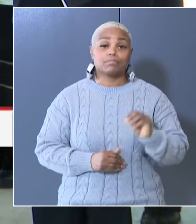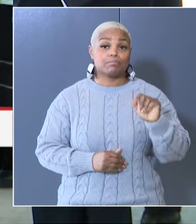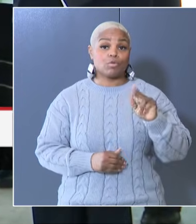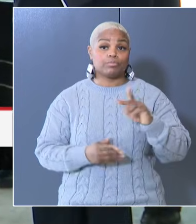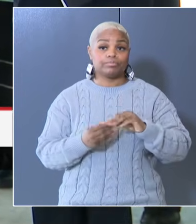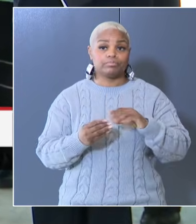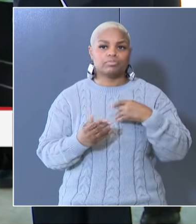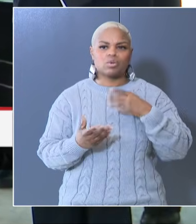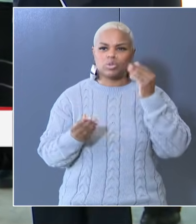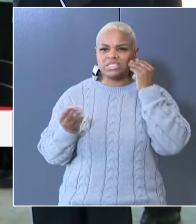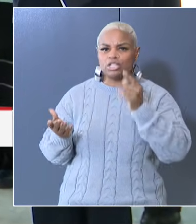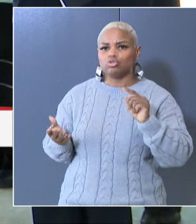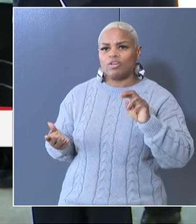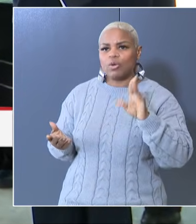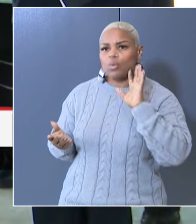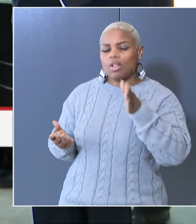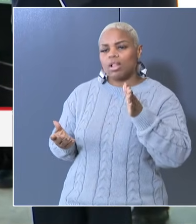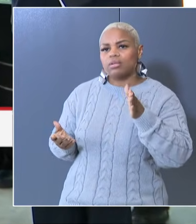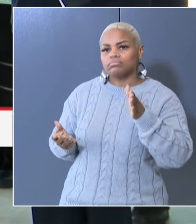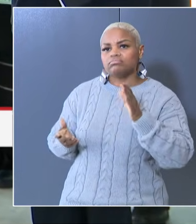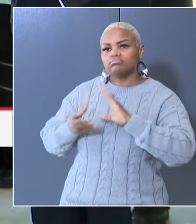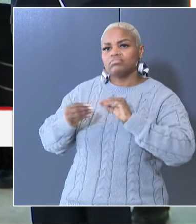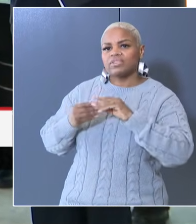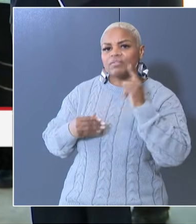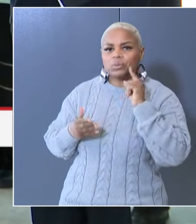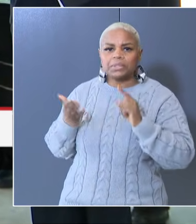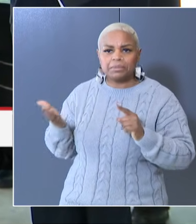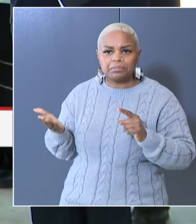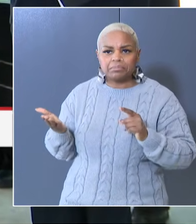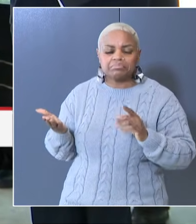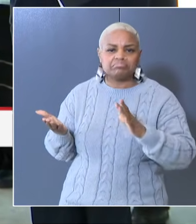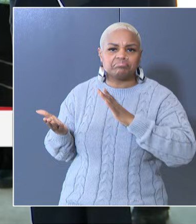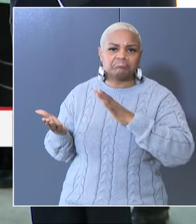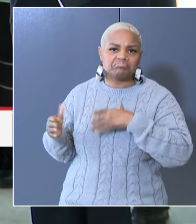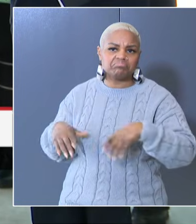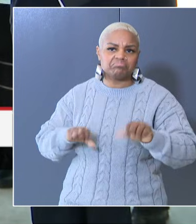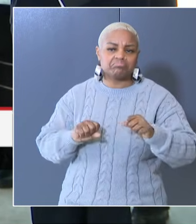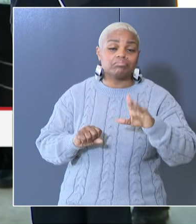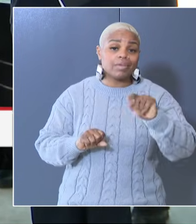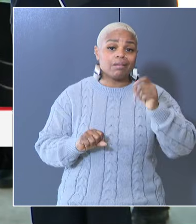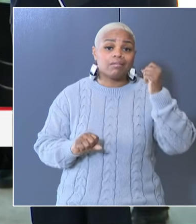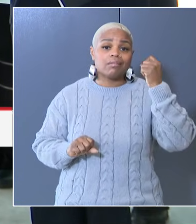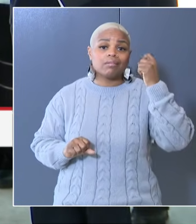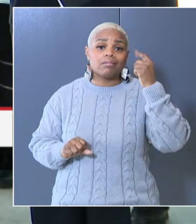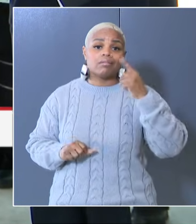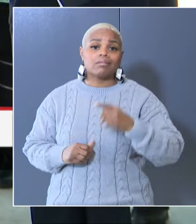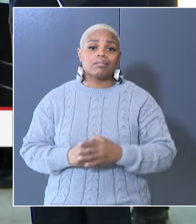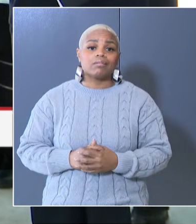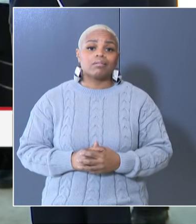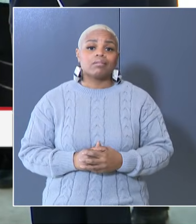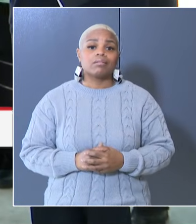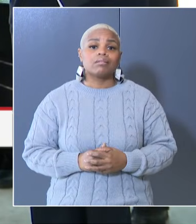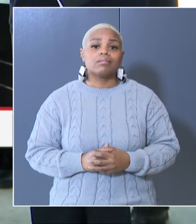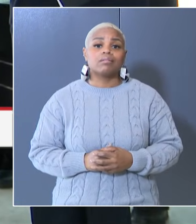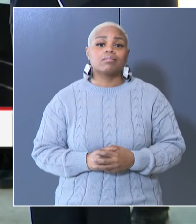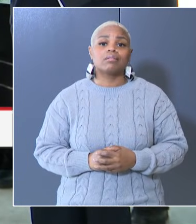PNC Bank team were instrumental in getting our bond financing on this deal. And so I want to make sure everyone knows, in case he asks, that